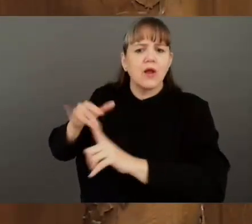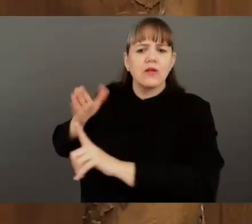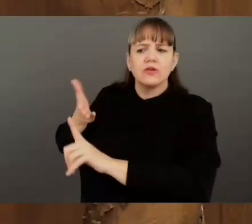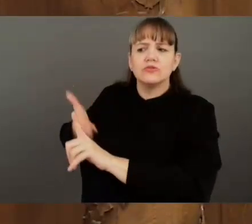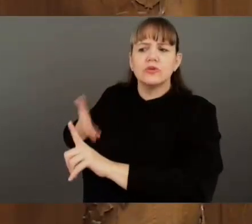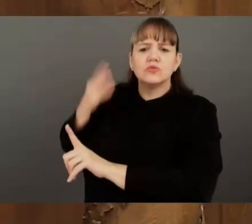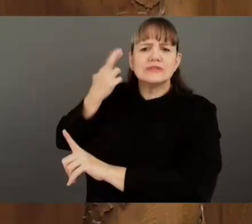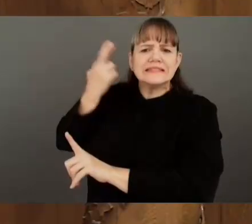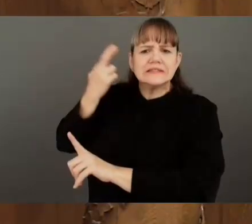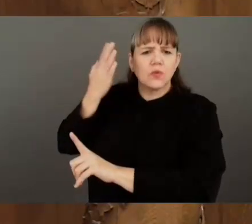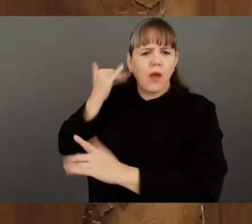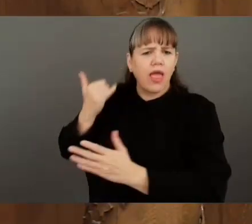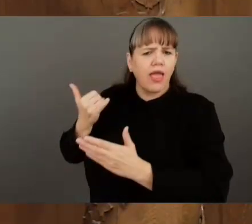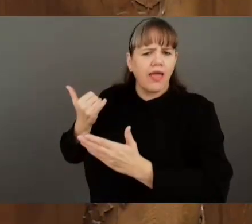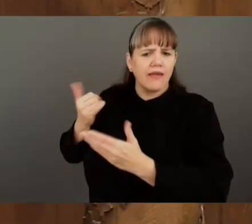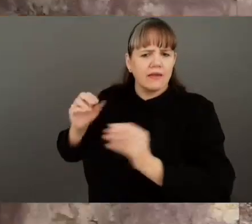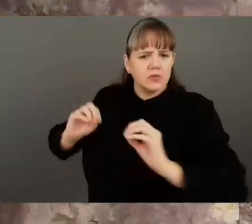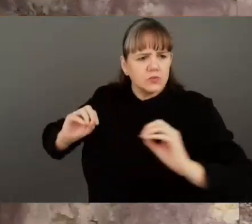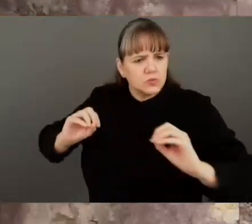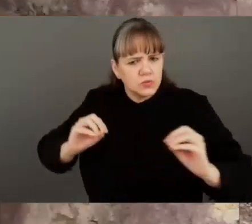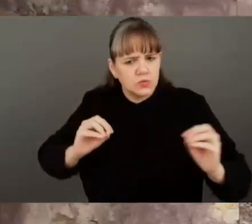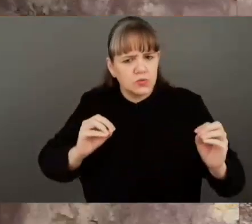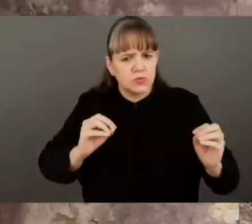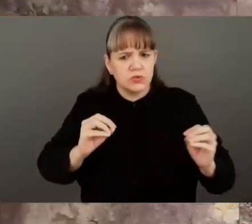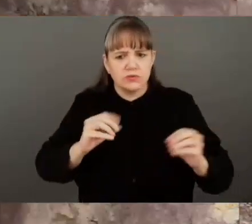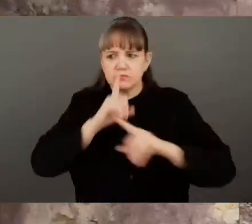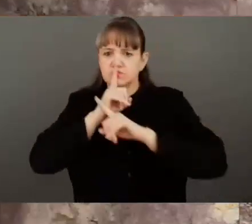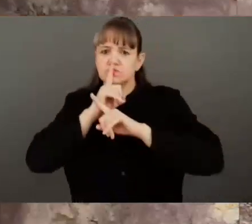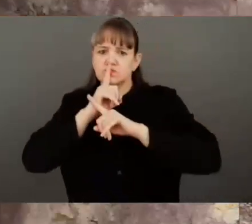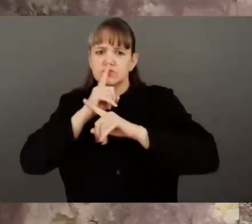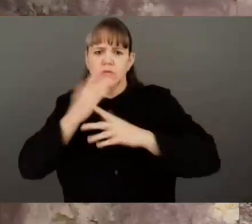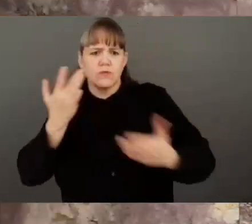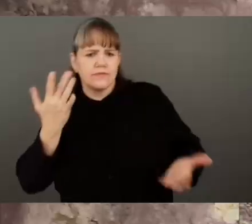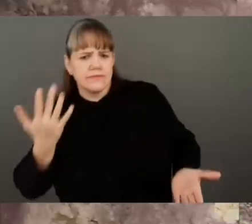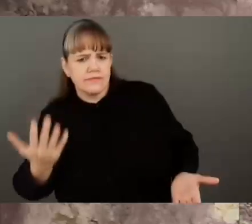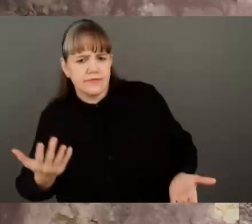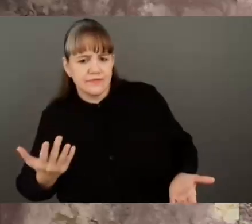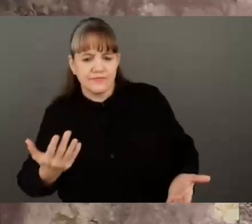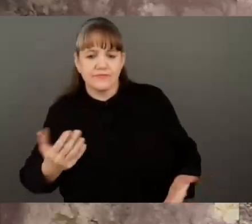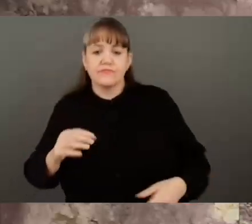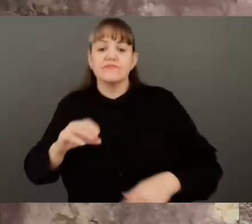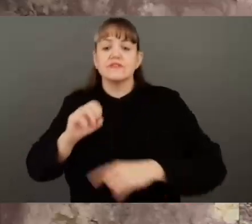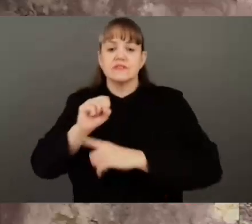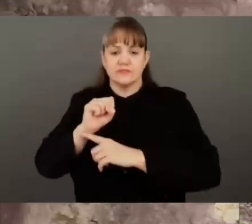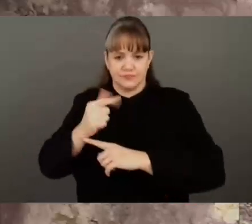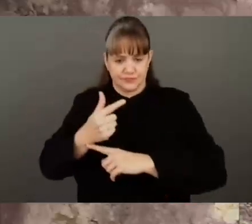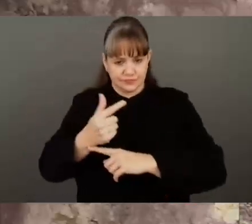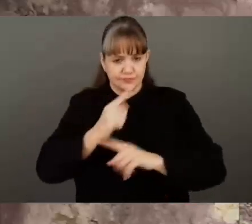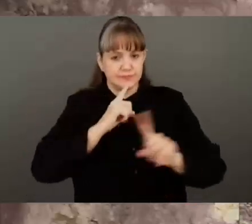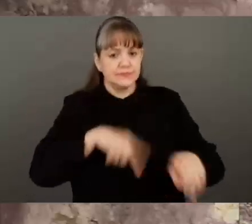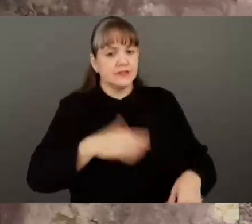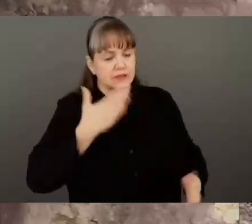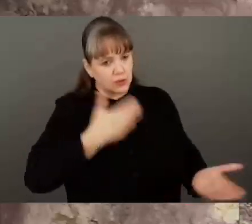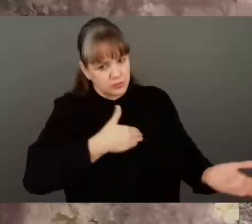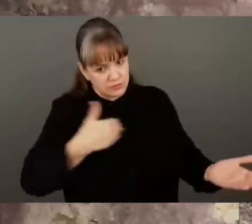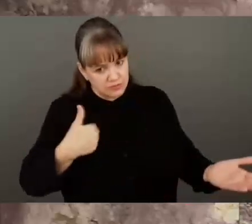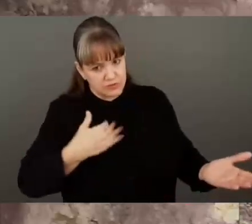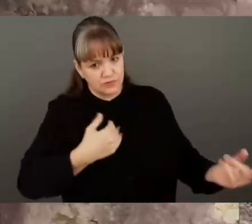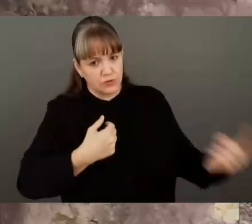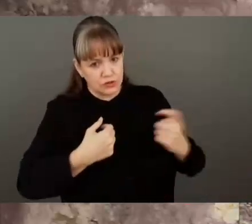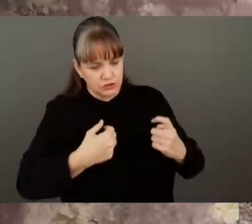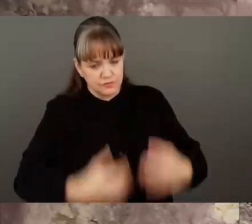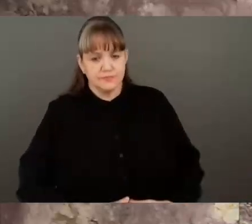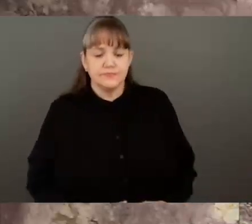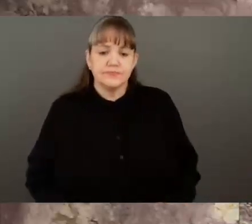Solicitor General. Thank you very much for the question, and thank you to the member for referencing the work of Canada